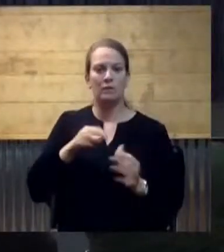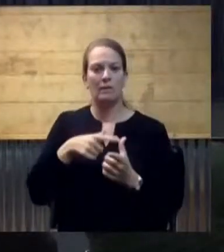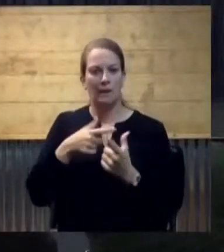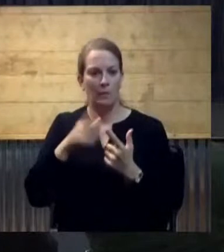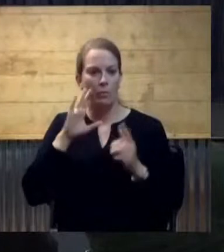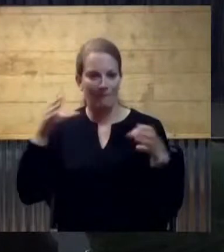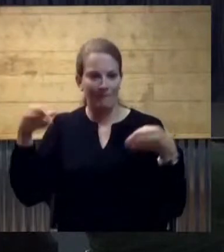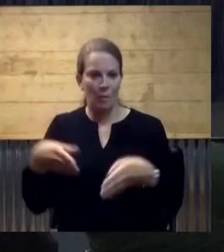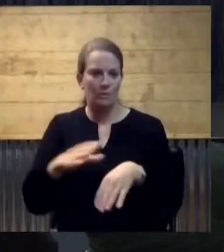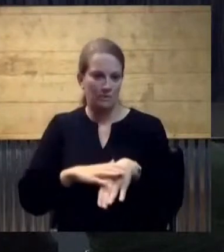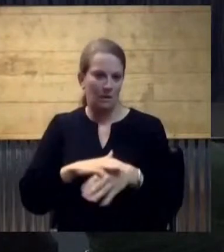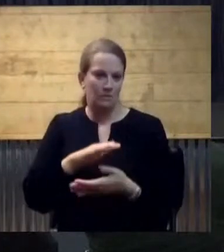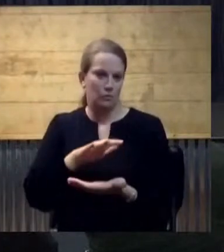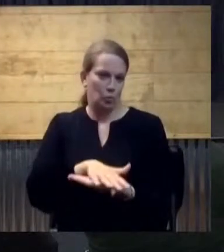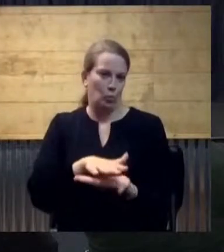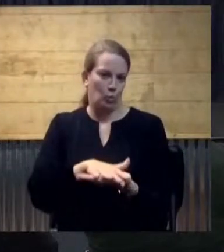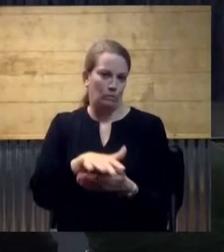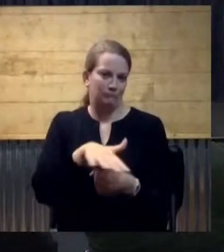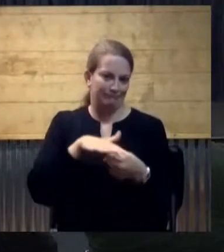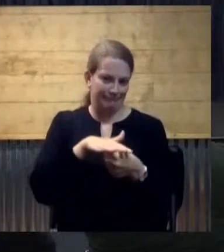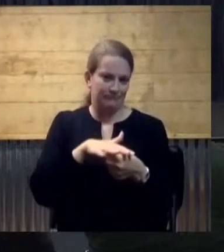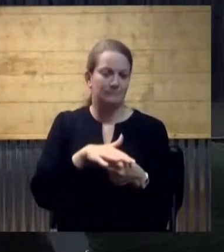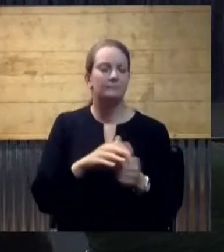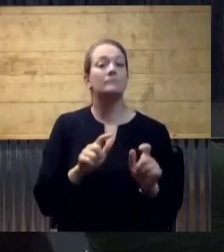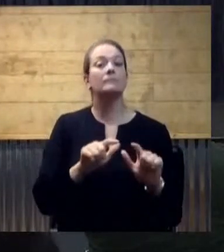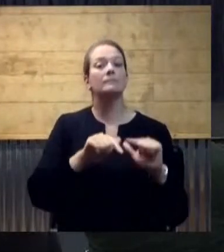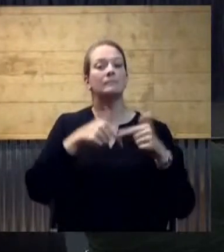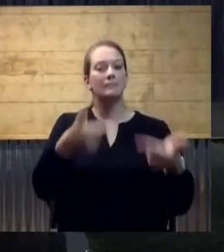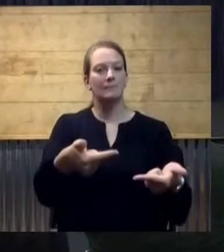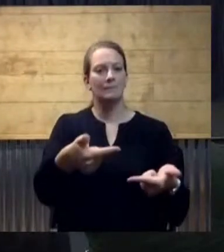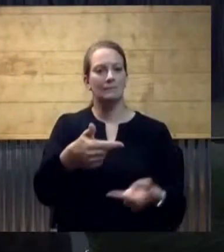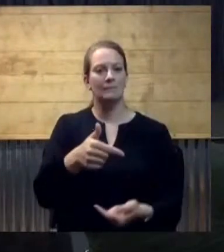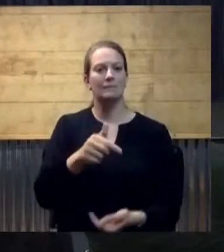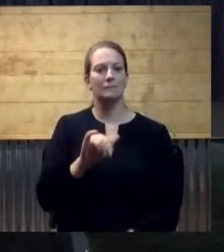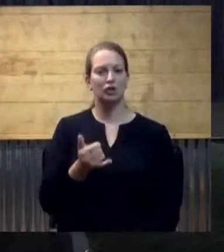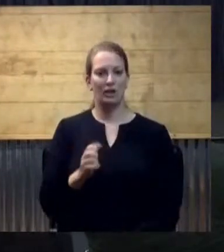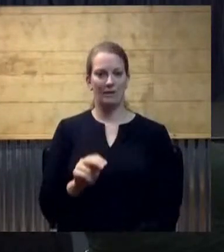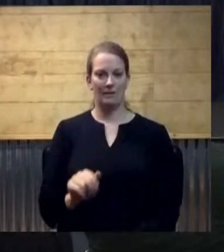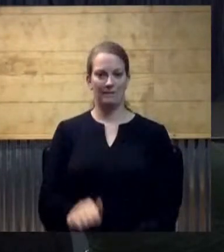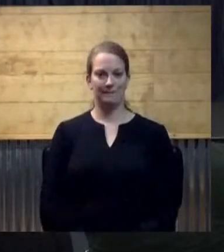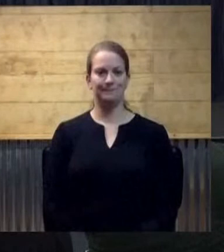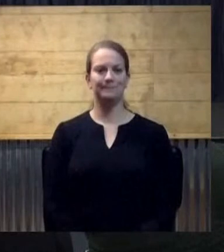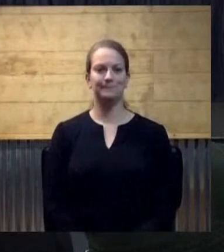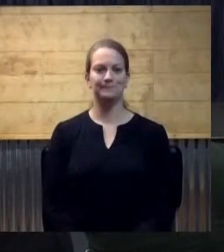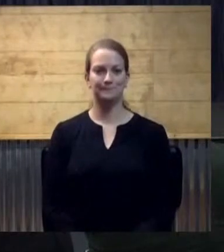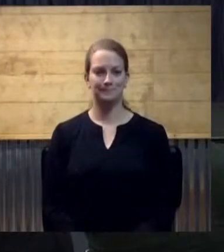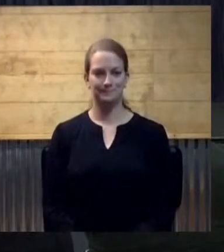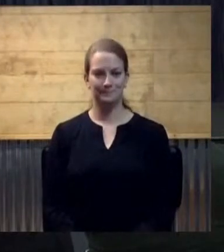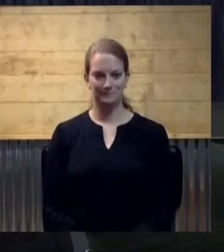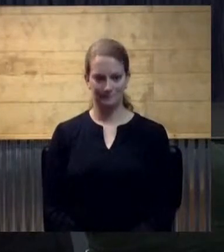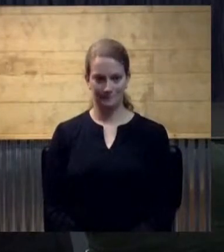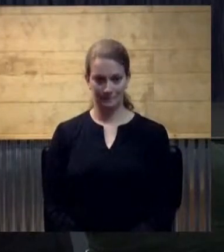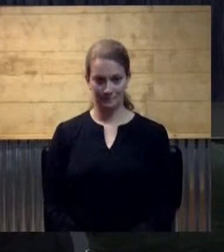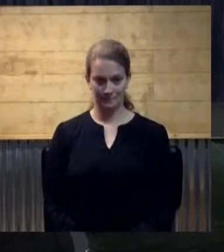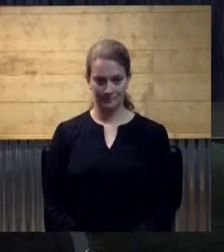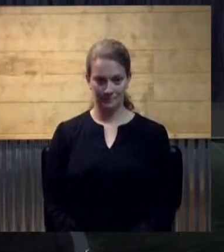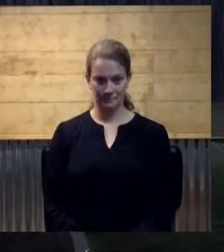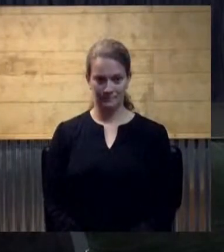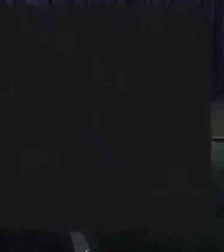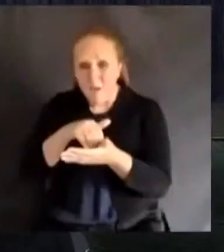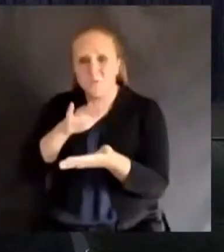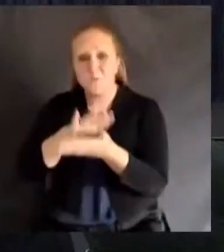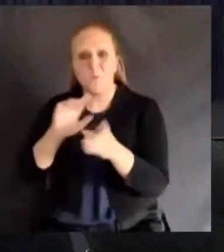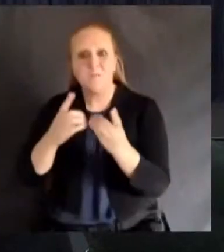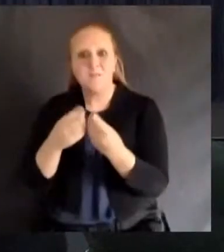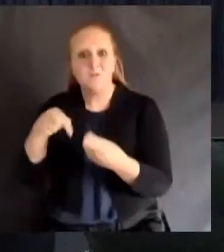Governor, to follow up, you have 700 school districts in New York, 1,000 plus schools in New York City that are public schools, not